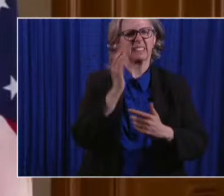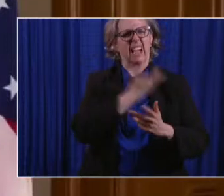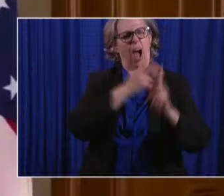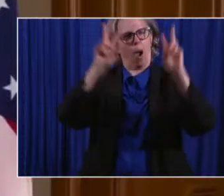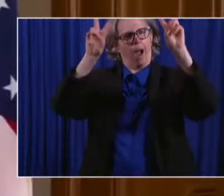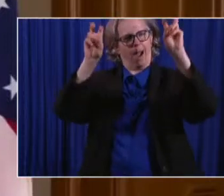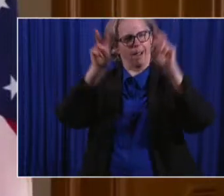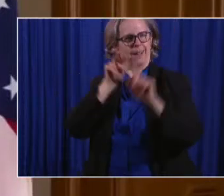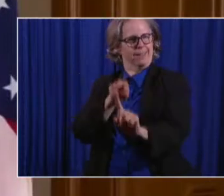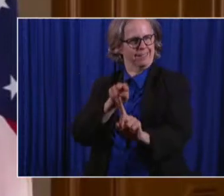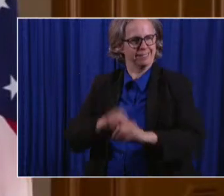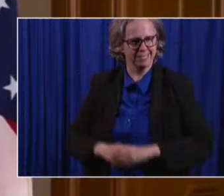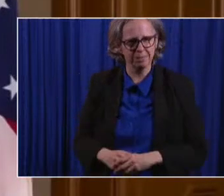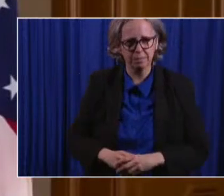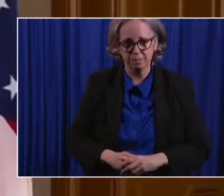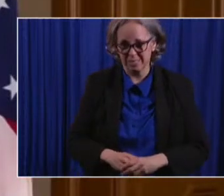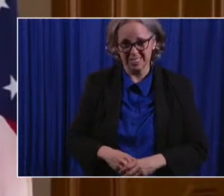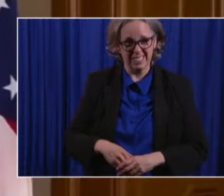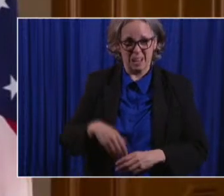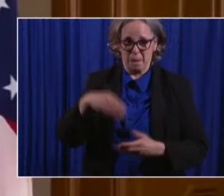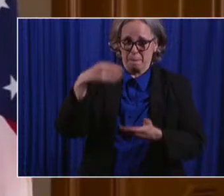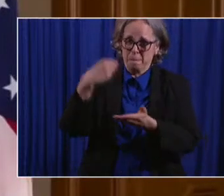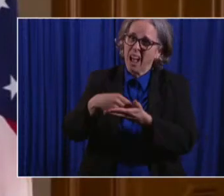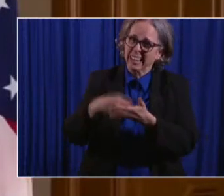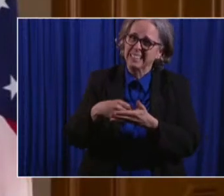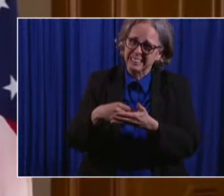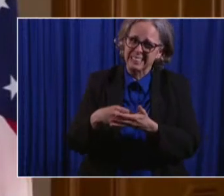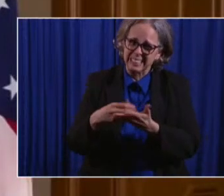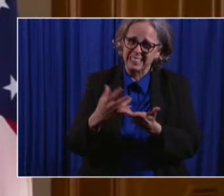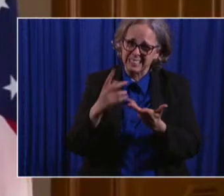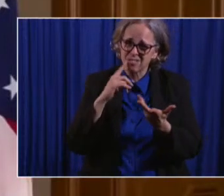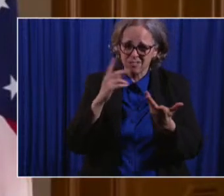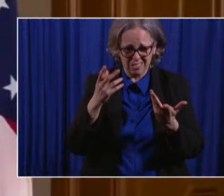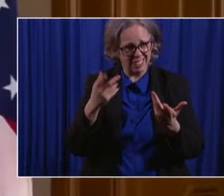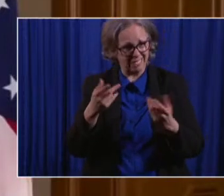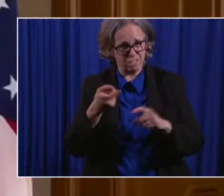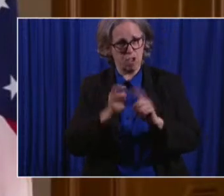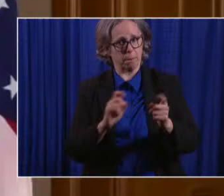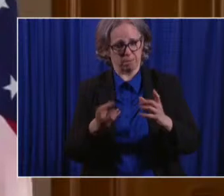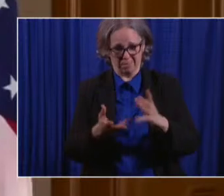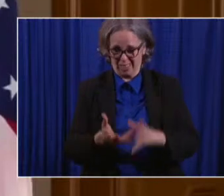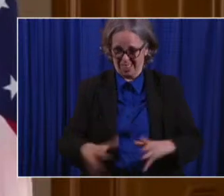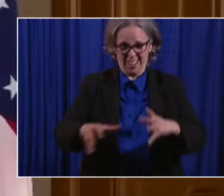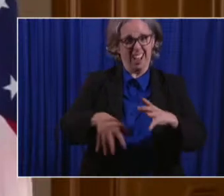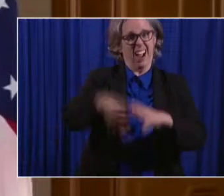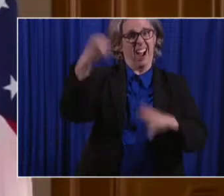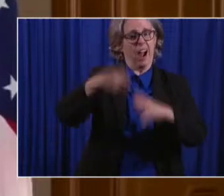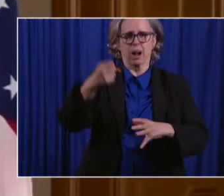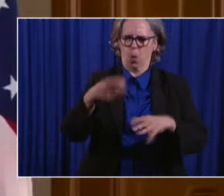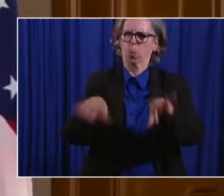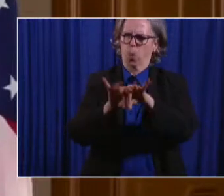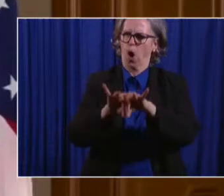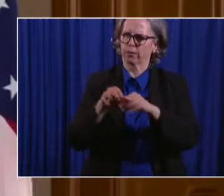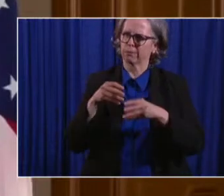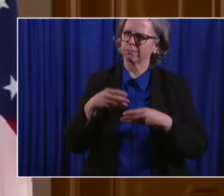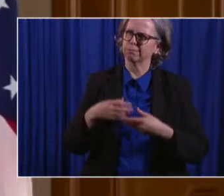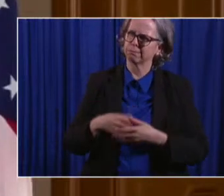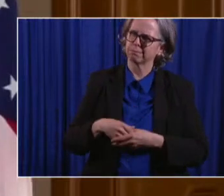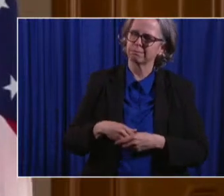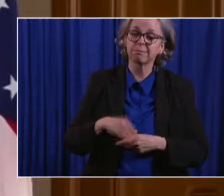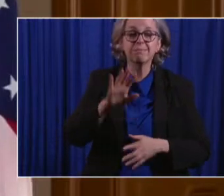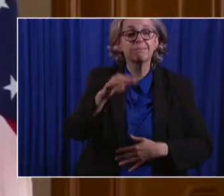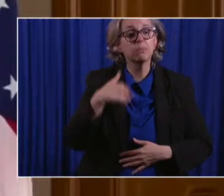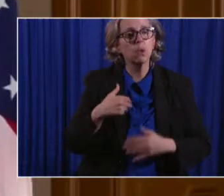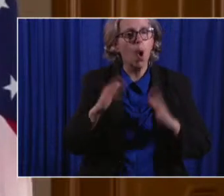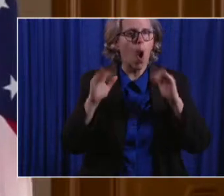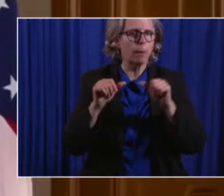it. But we hope that this interest in it will continue, and I think it will with $1 million coming